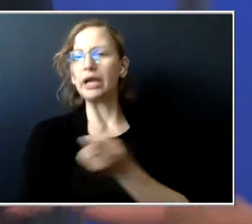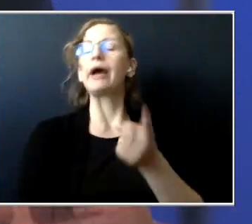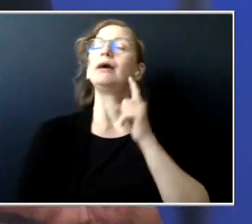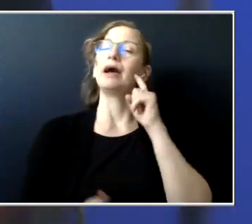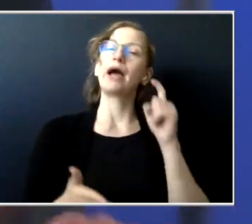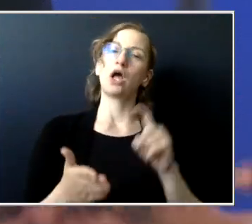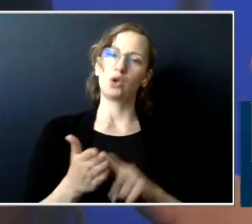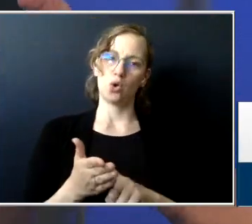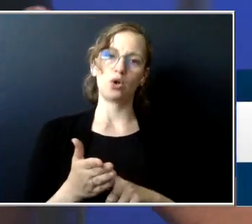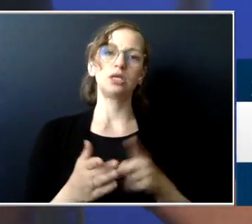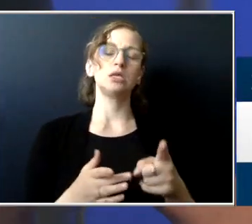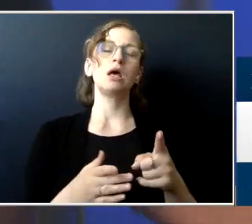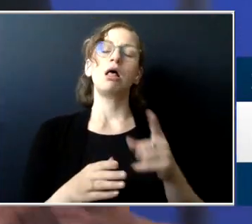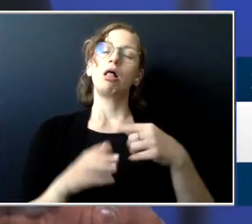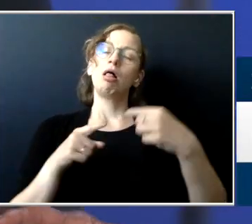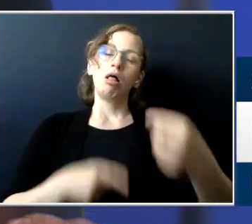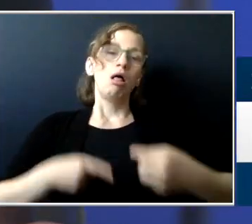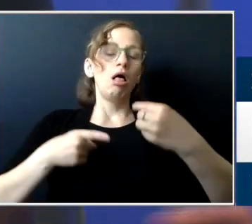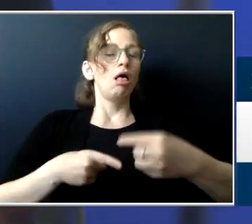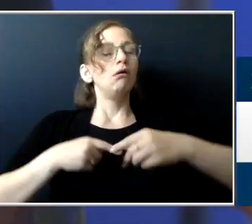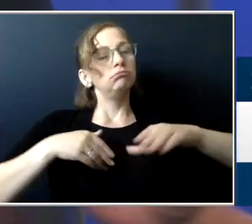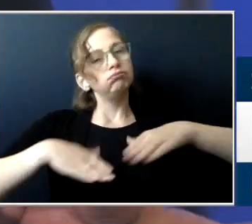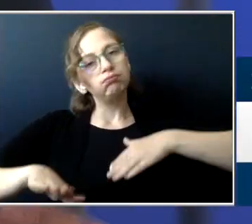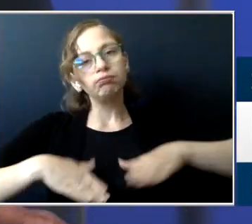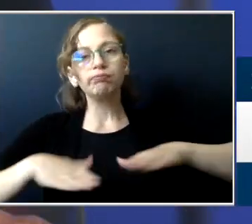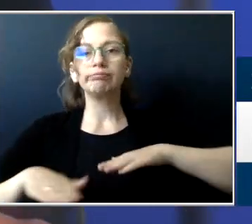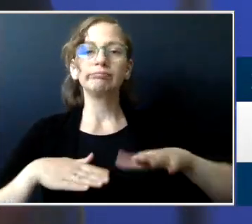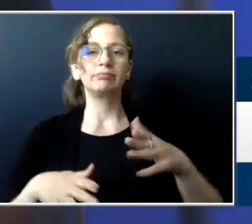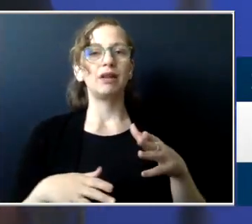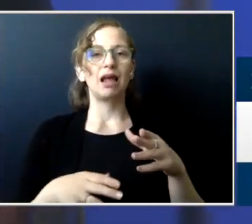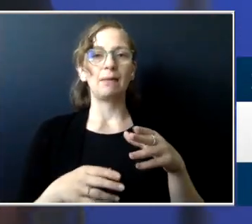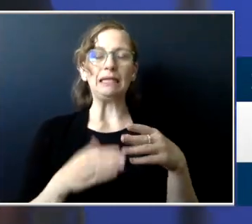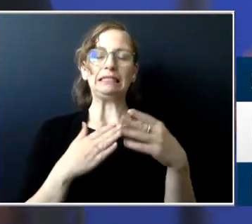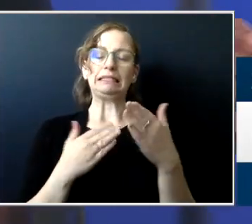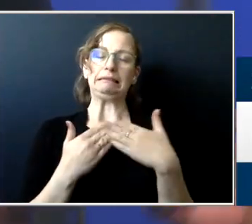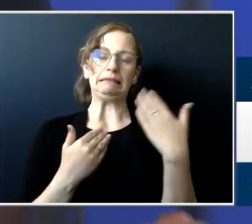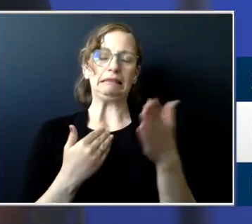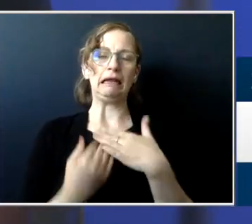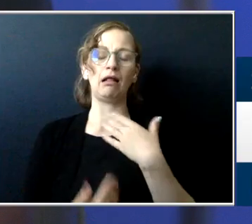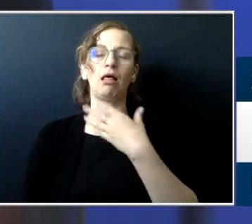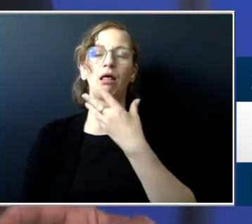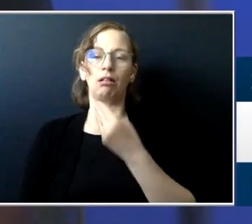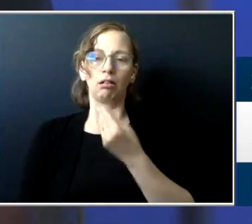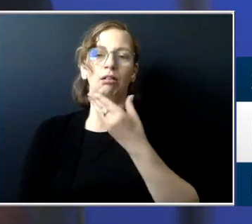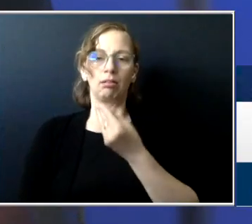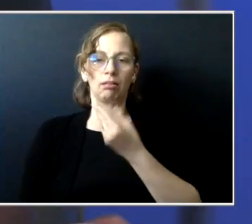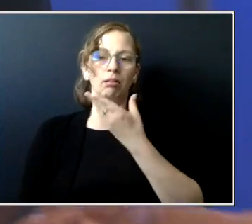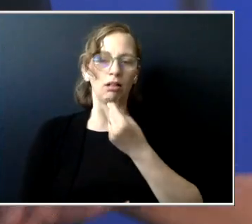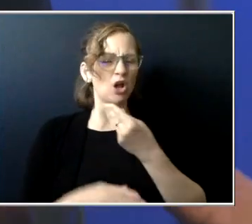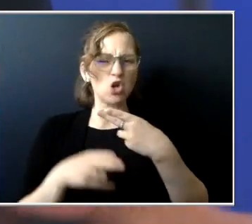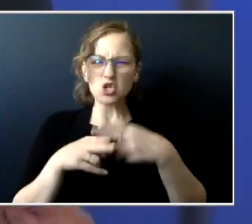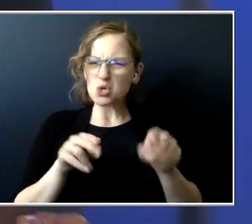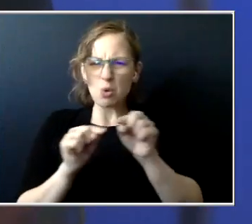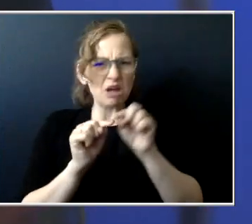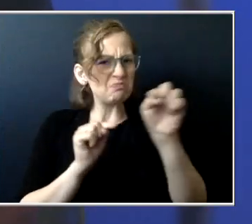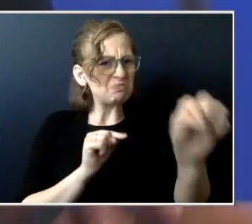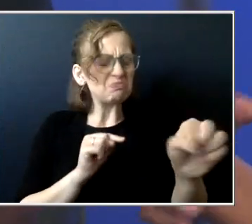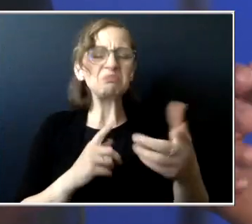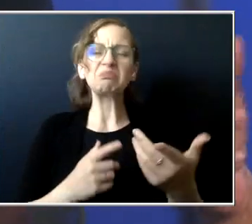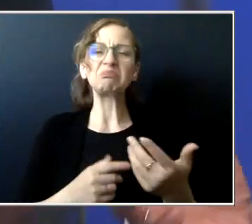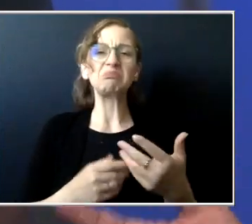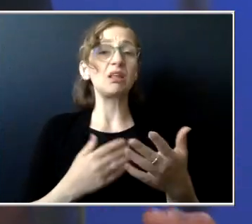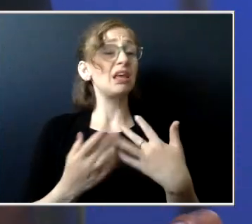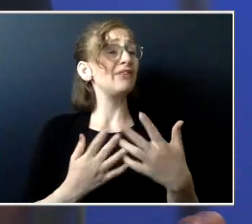like walking and getting out of breath, just short distances, or just things that he was doing, even trying to lift